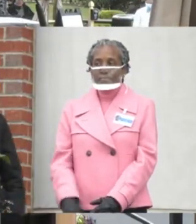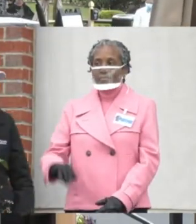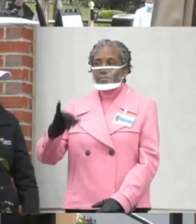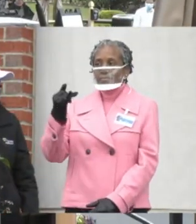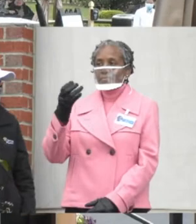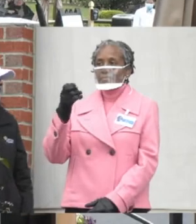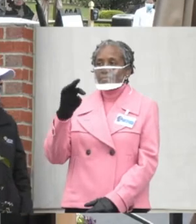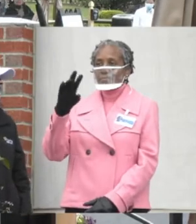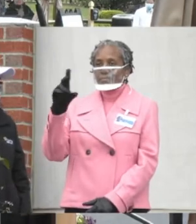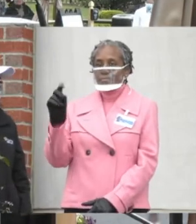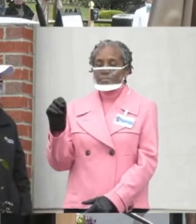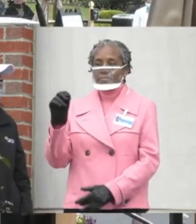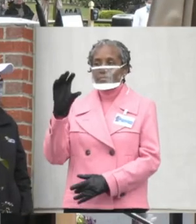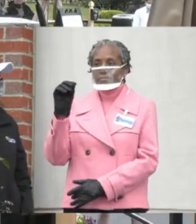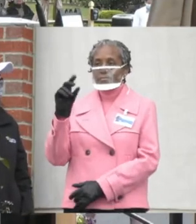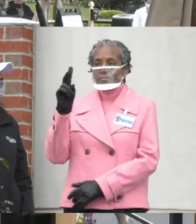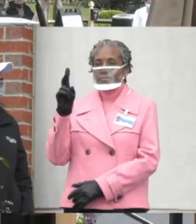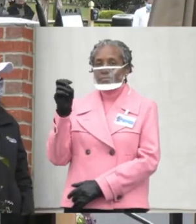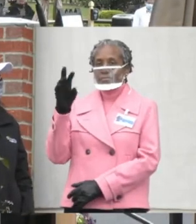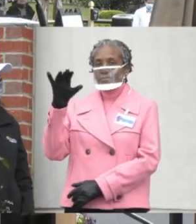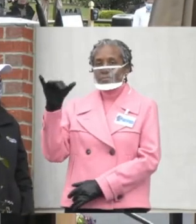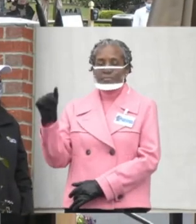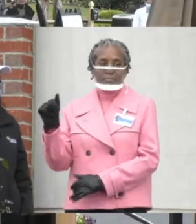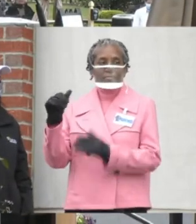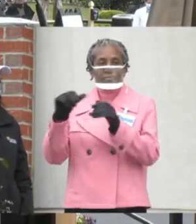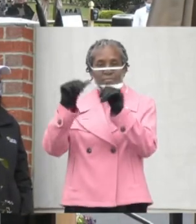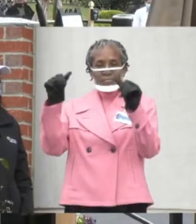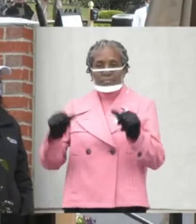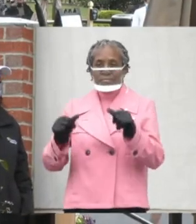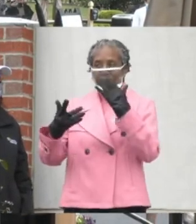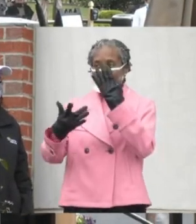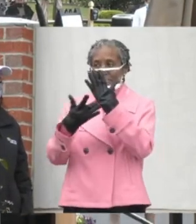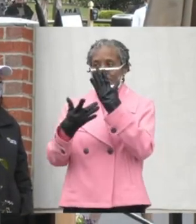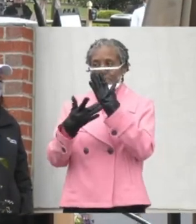Gerardo Oliveira, Fire Protection Technology.